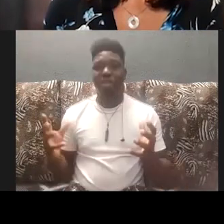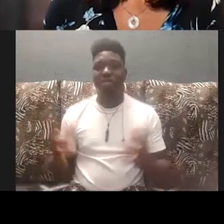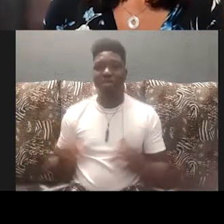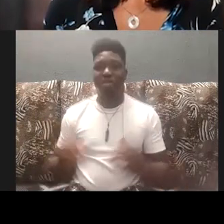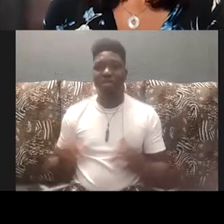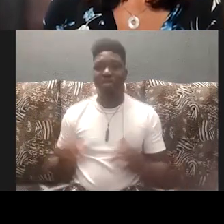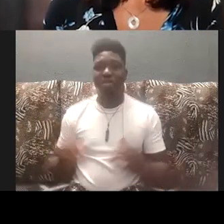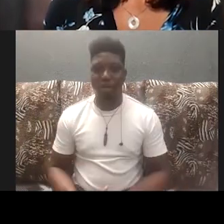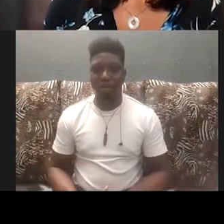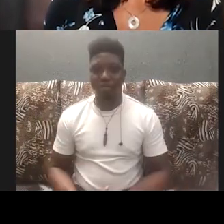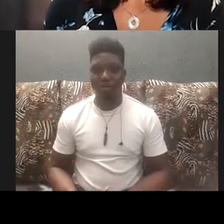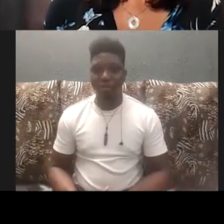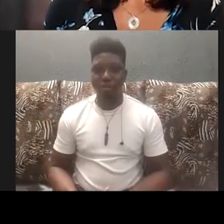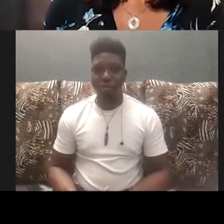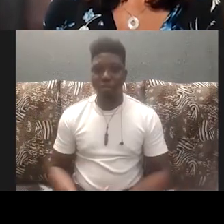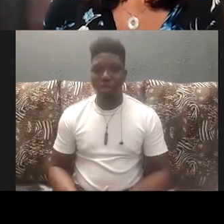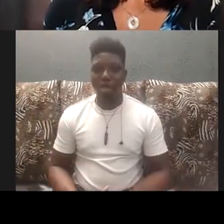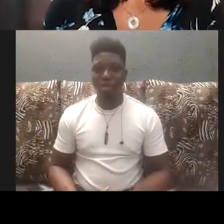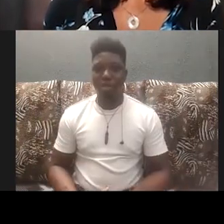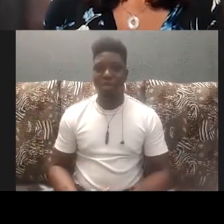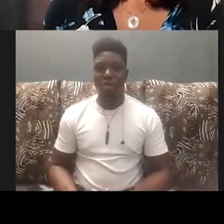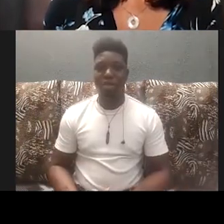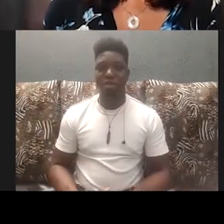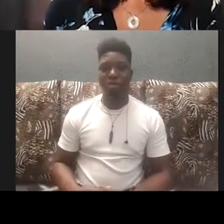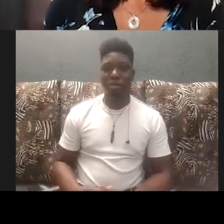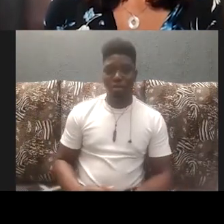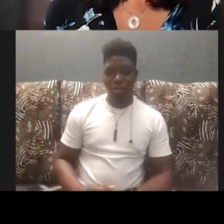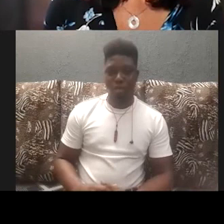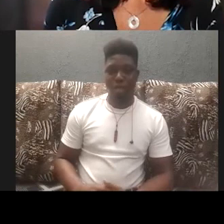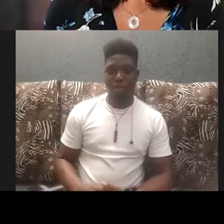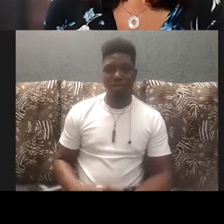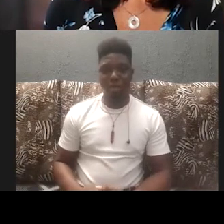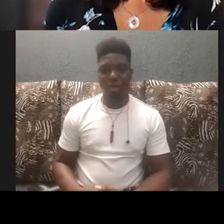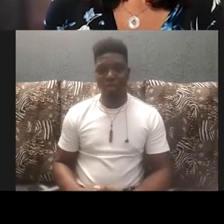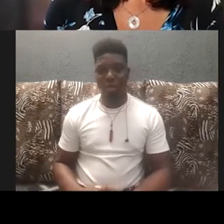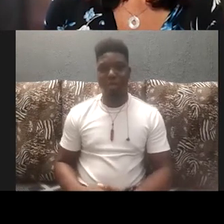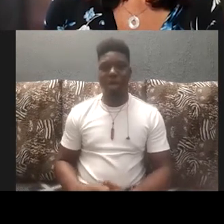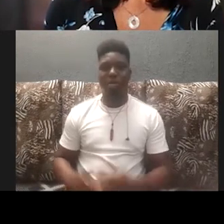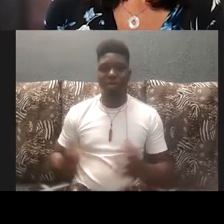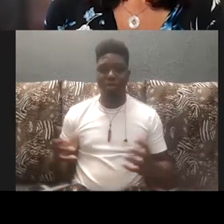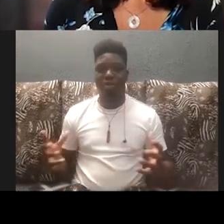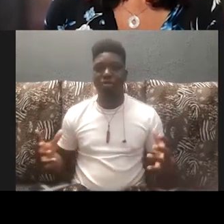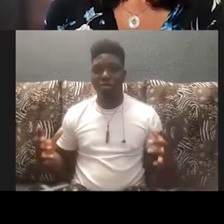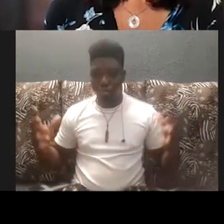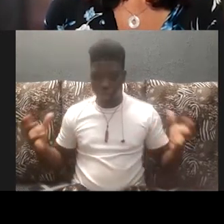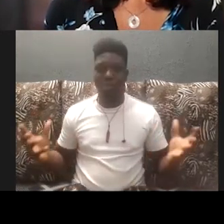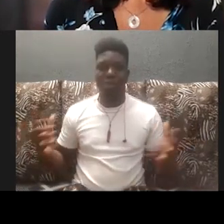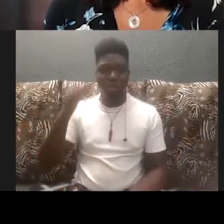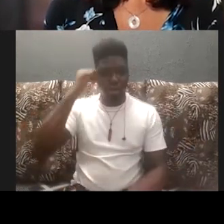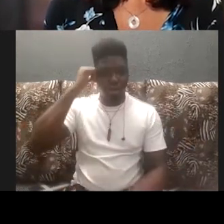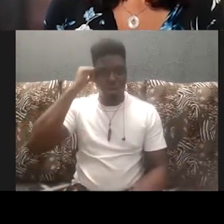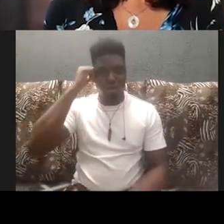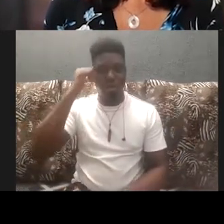much that has been said so far. I won't be saying much, but I believe on a good day I'll be able to say